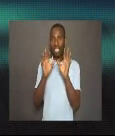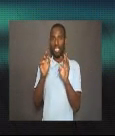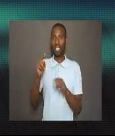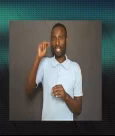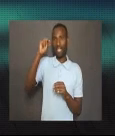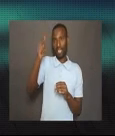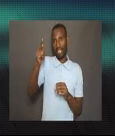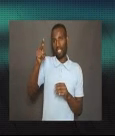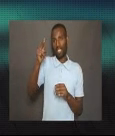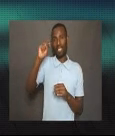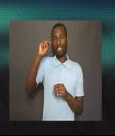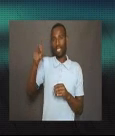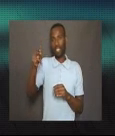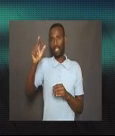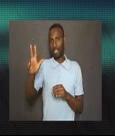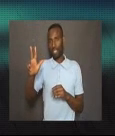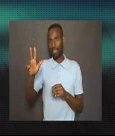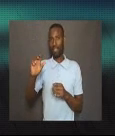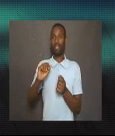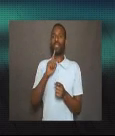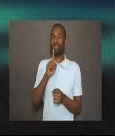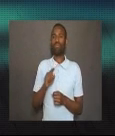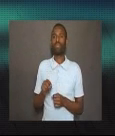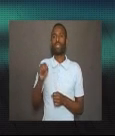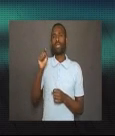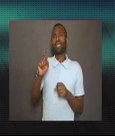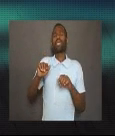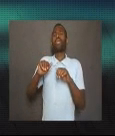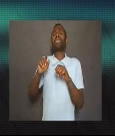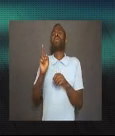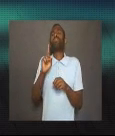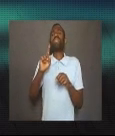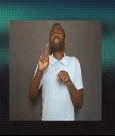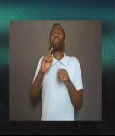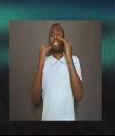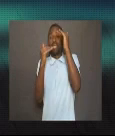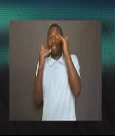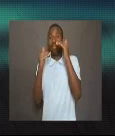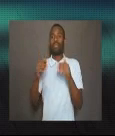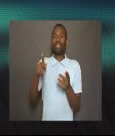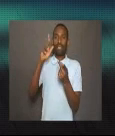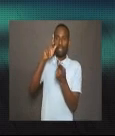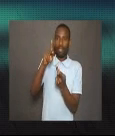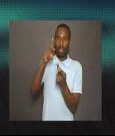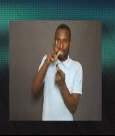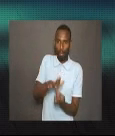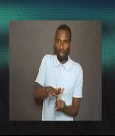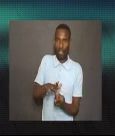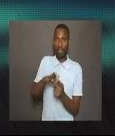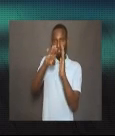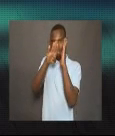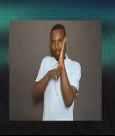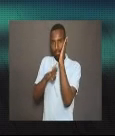ammonia, we can find out exactly how much of a decrease in temperature